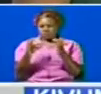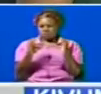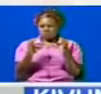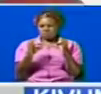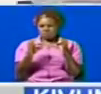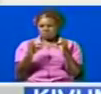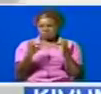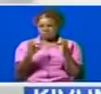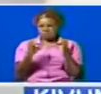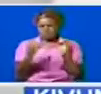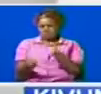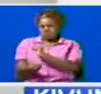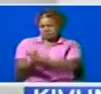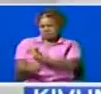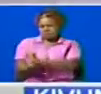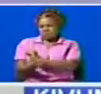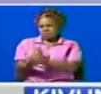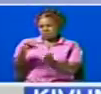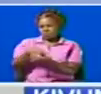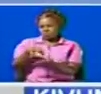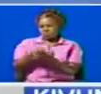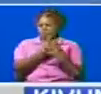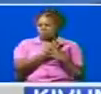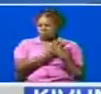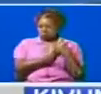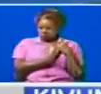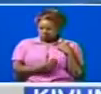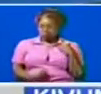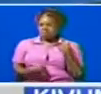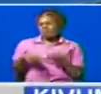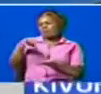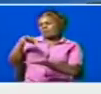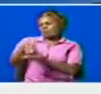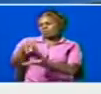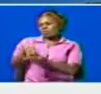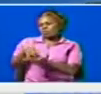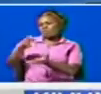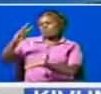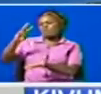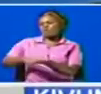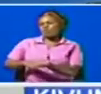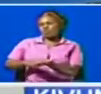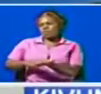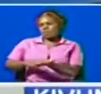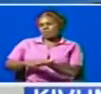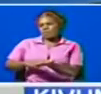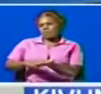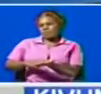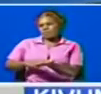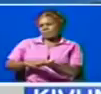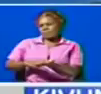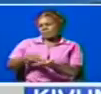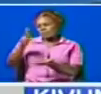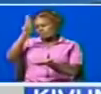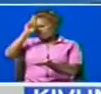with him as he brings us up to speed with the devastating incidents that he has highlighted there with regard to that engagement